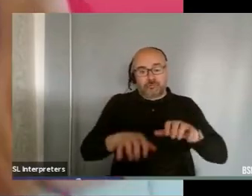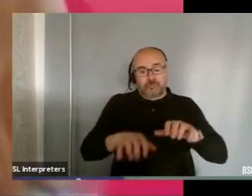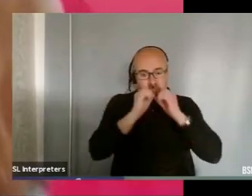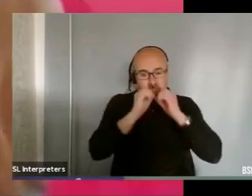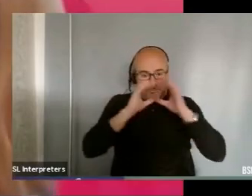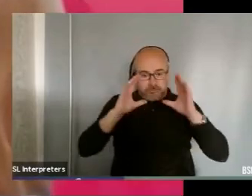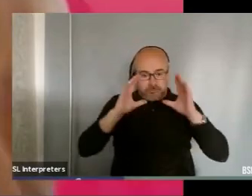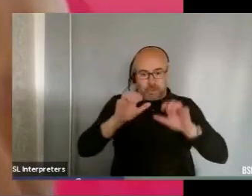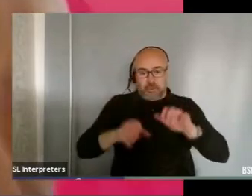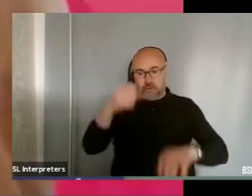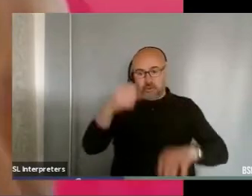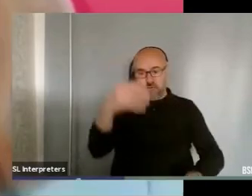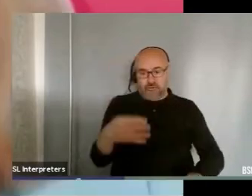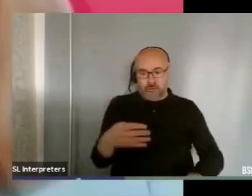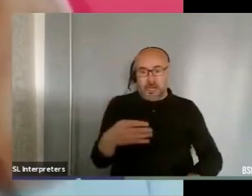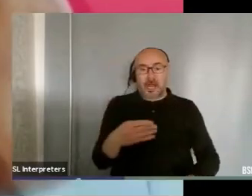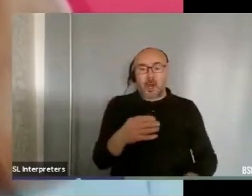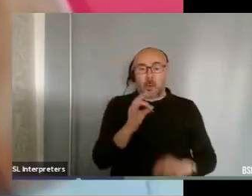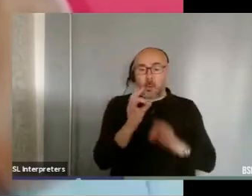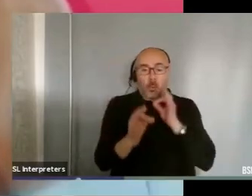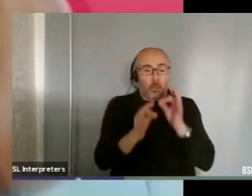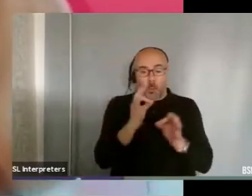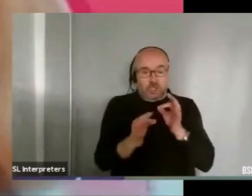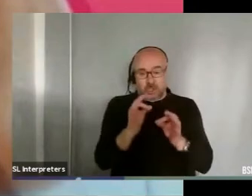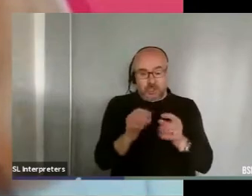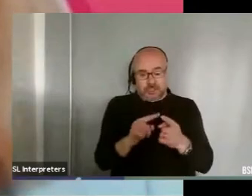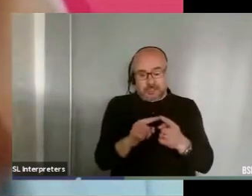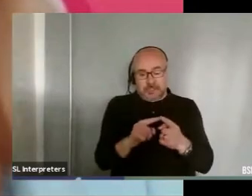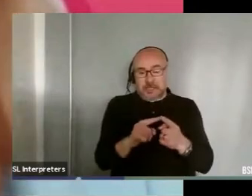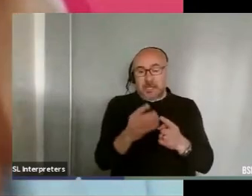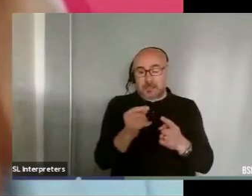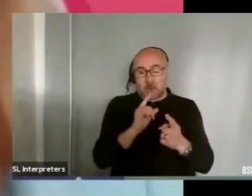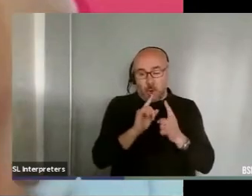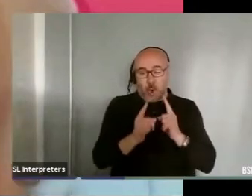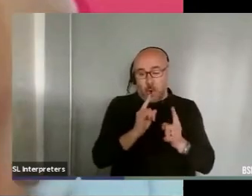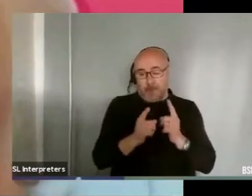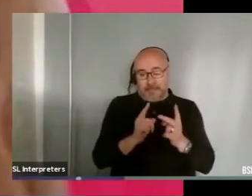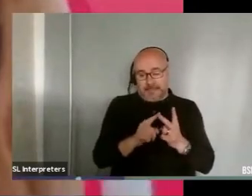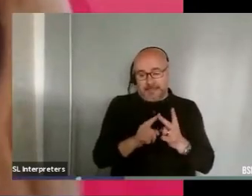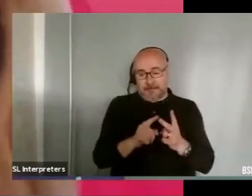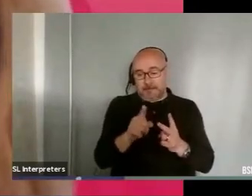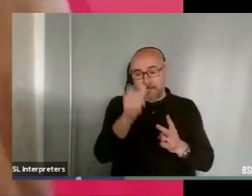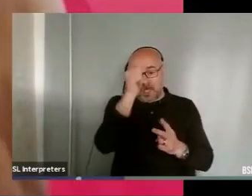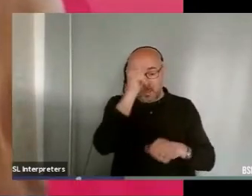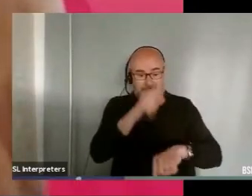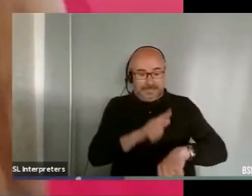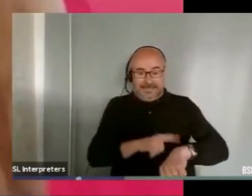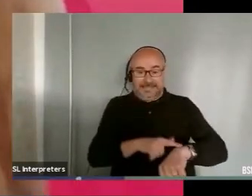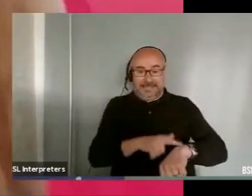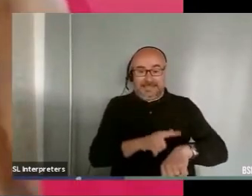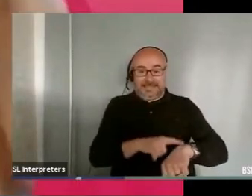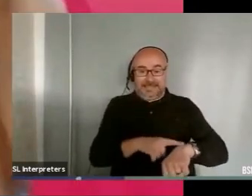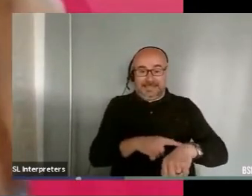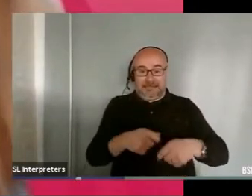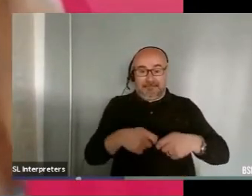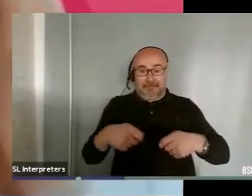happy to take a couple of questions or any short comments before we go on to Maureen. I'm aware that the afternoon's running away